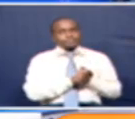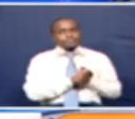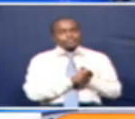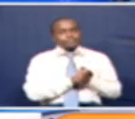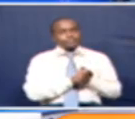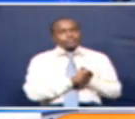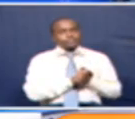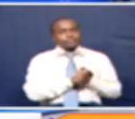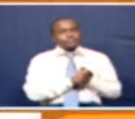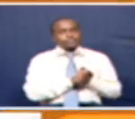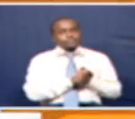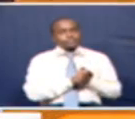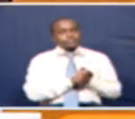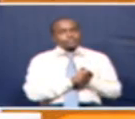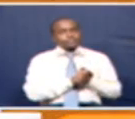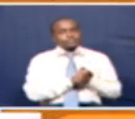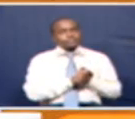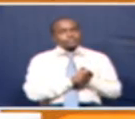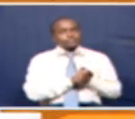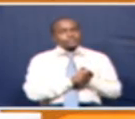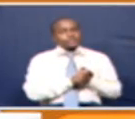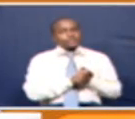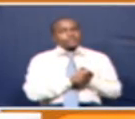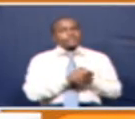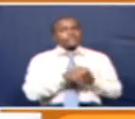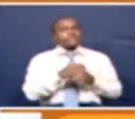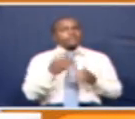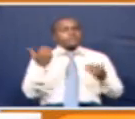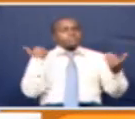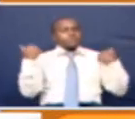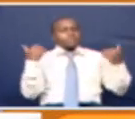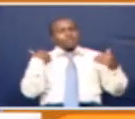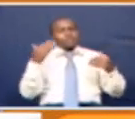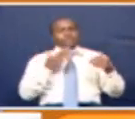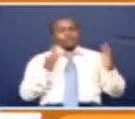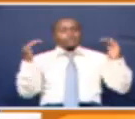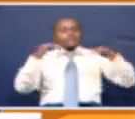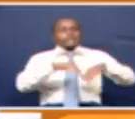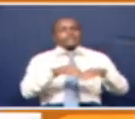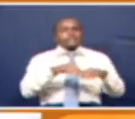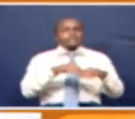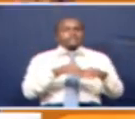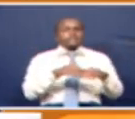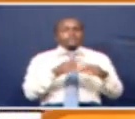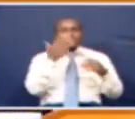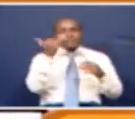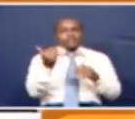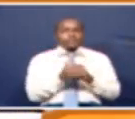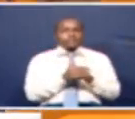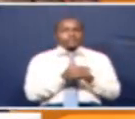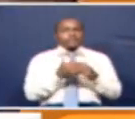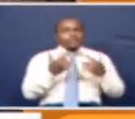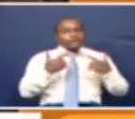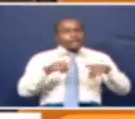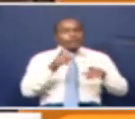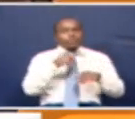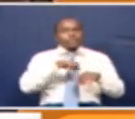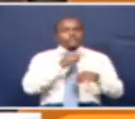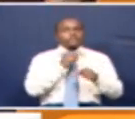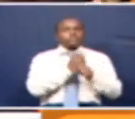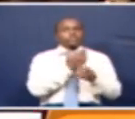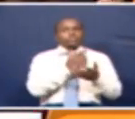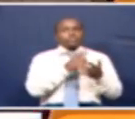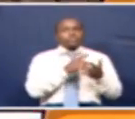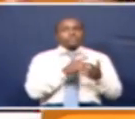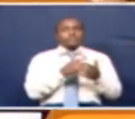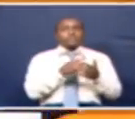Let me just allow you to speak. Why do they bother with our rallies at Jacaranda and any other? Please allow us do. In fact, I am yet